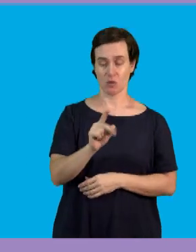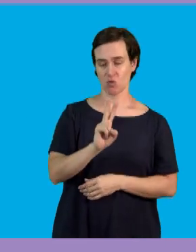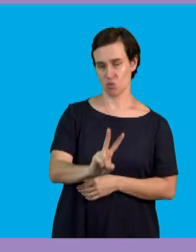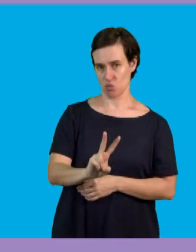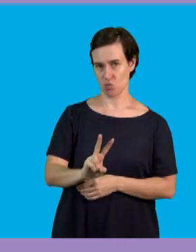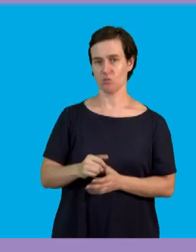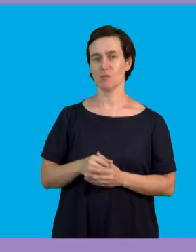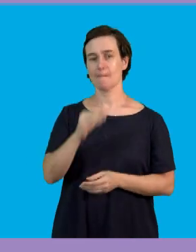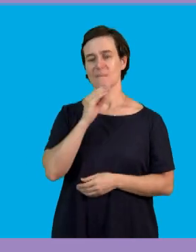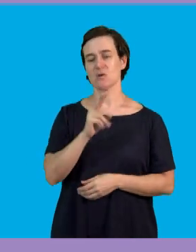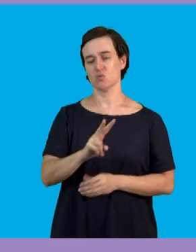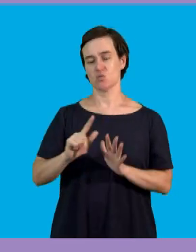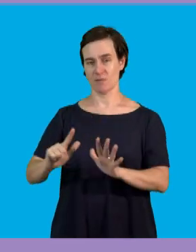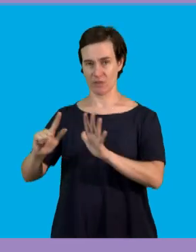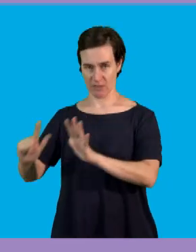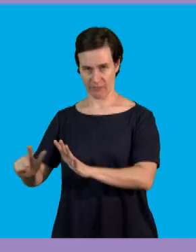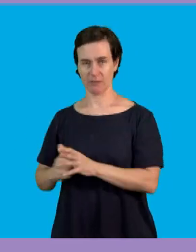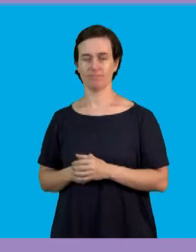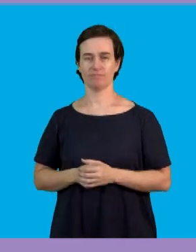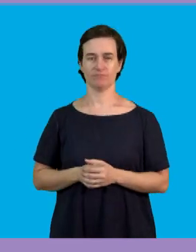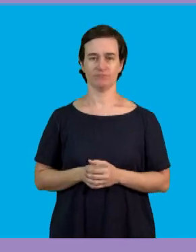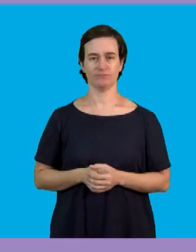200s, giving us a final answer of